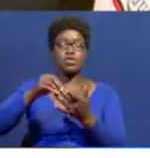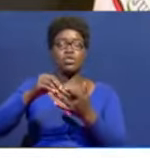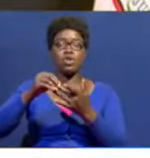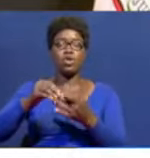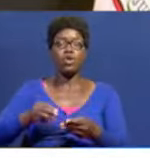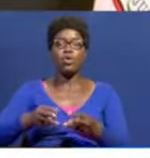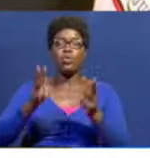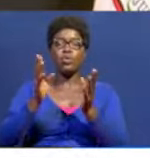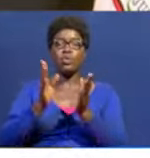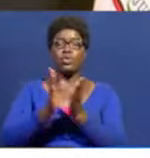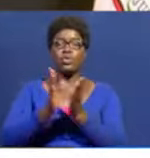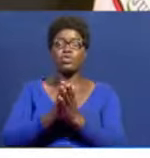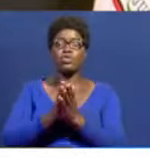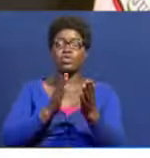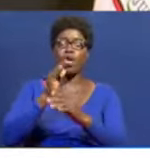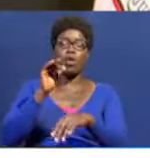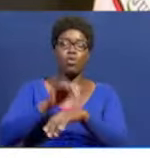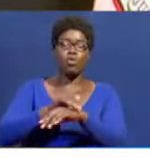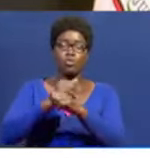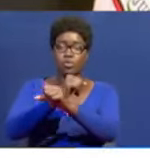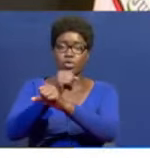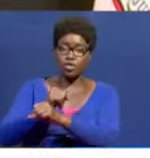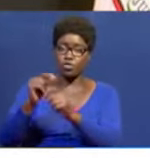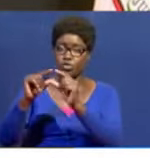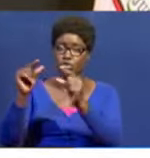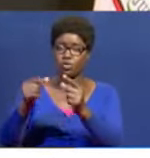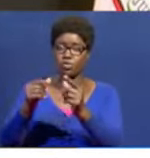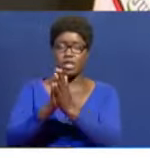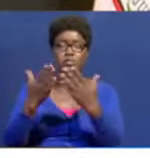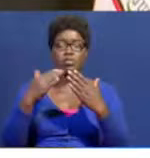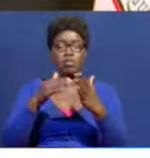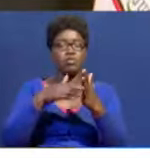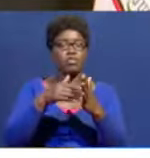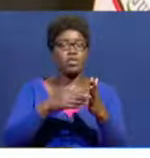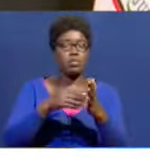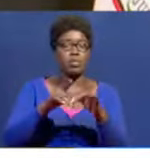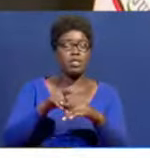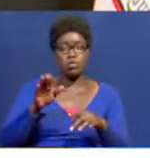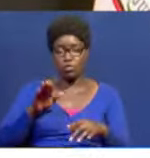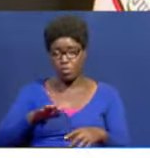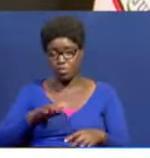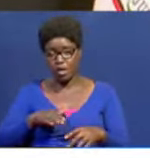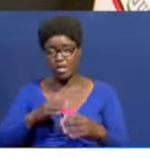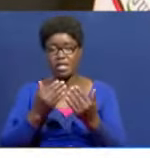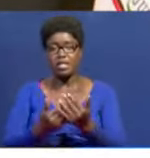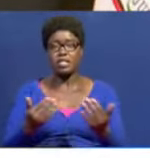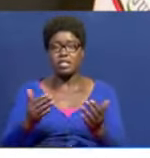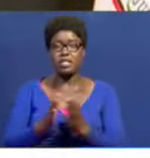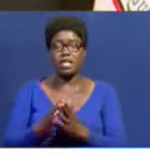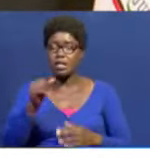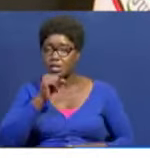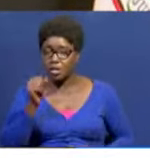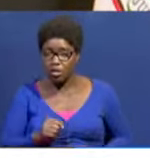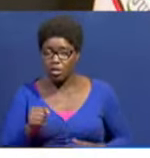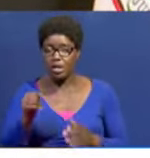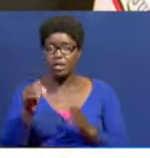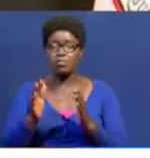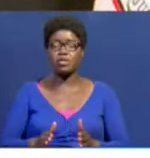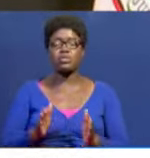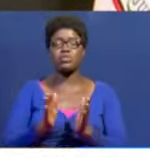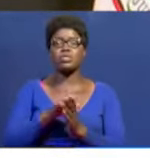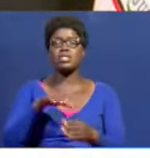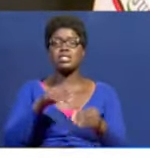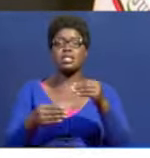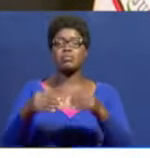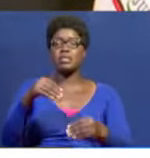to ensure effective protection to groups and people who are vulnerable, such as women, children and elderly, and persons with